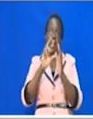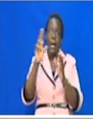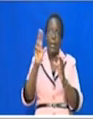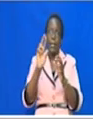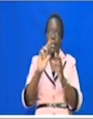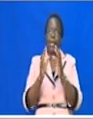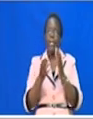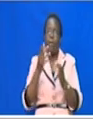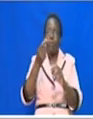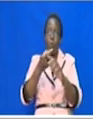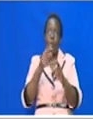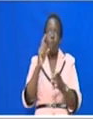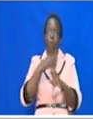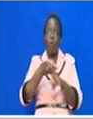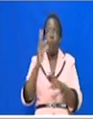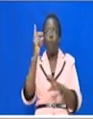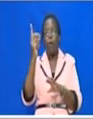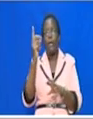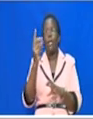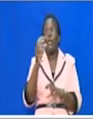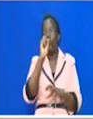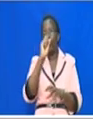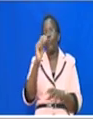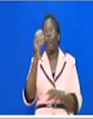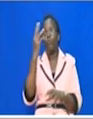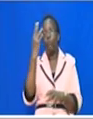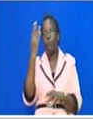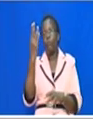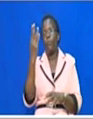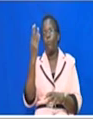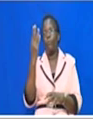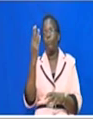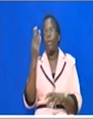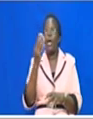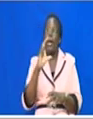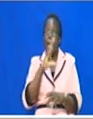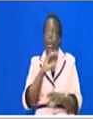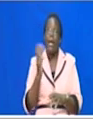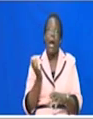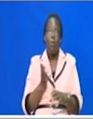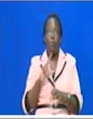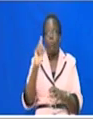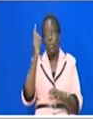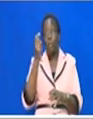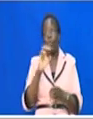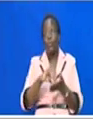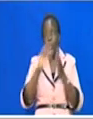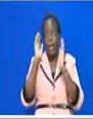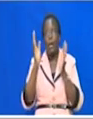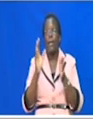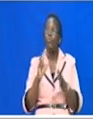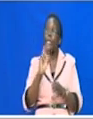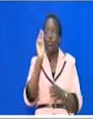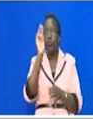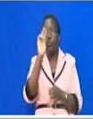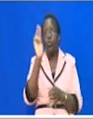ranging from Form 1 work to Form 4 work. And our first question, dear learner, is to look